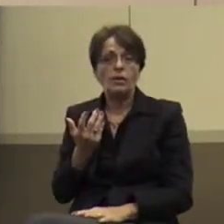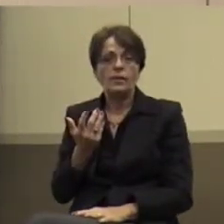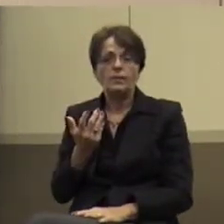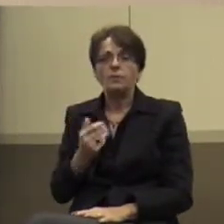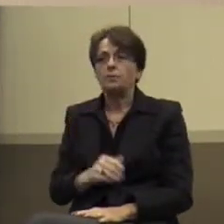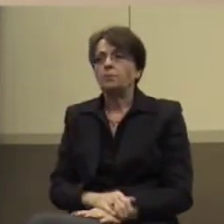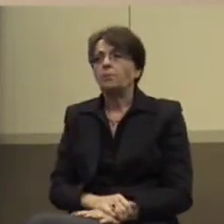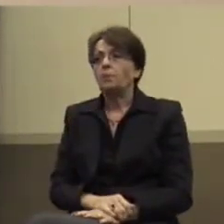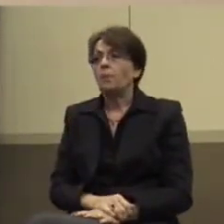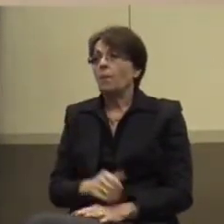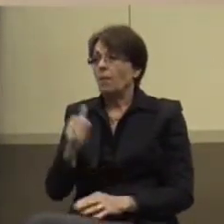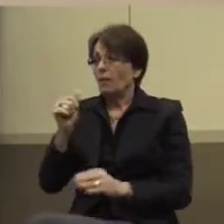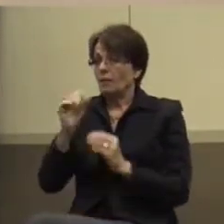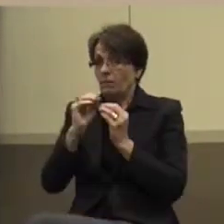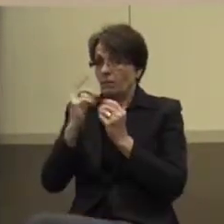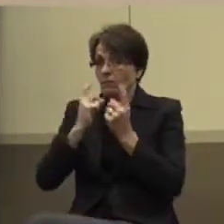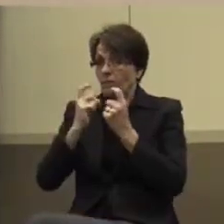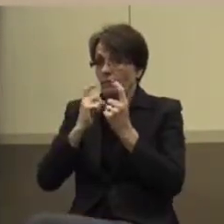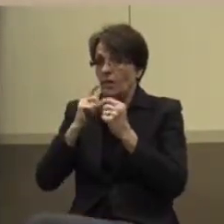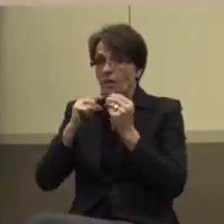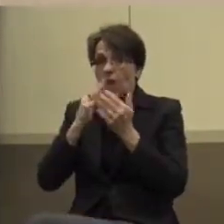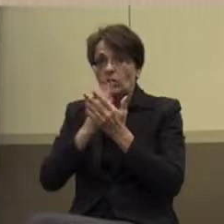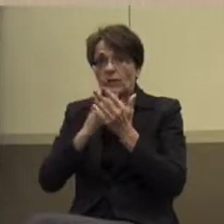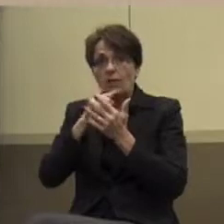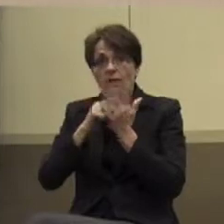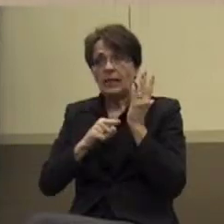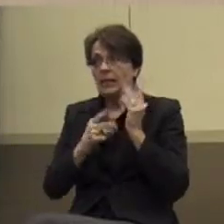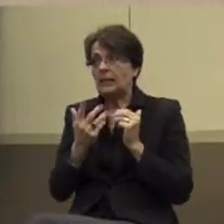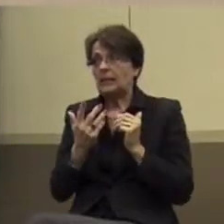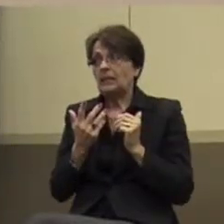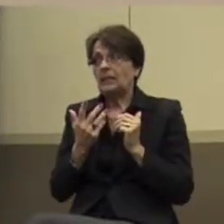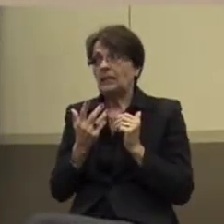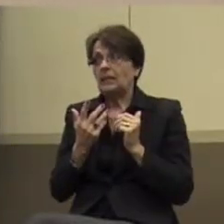Okay. Any other questions about some of these?